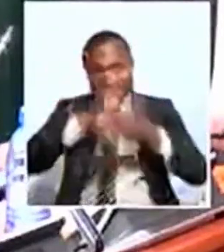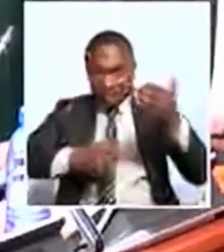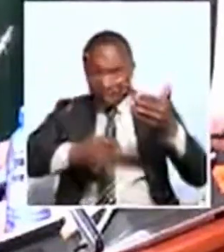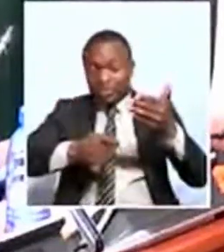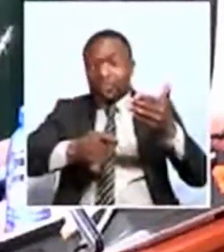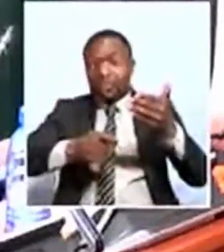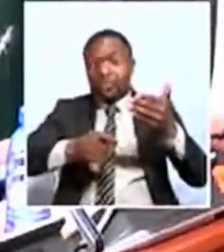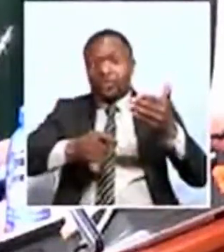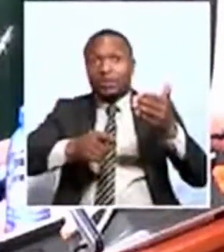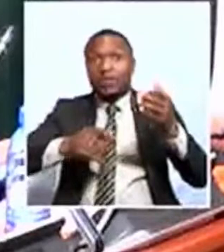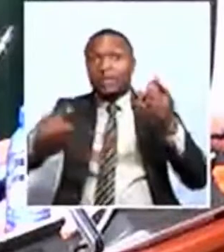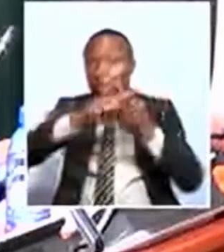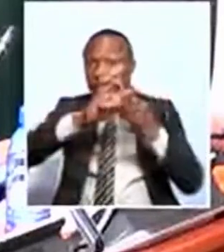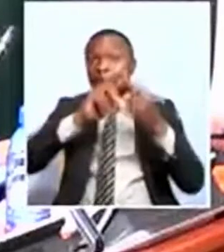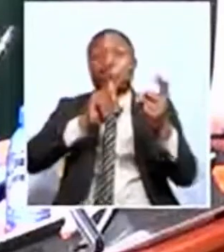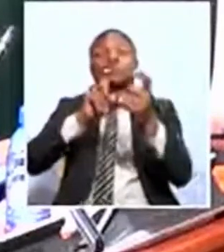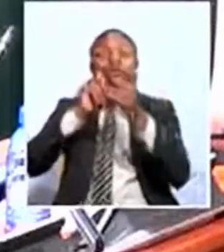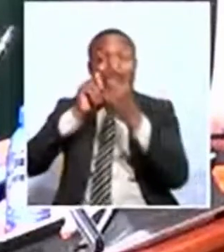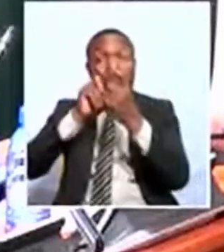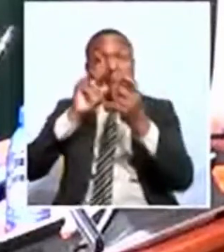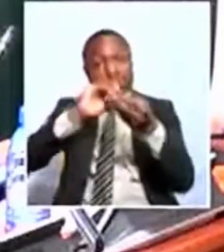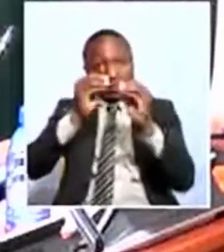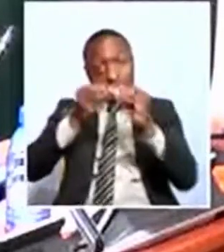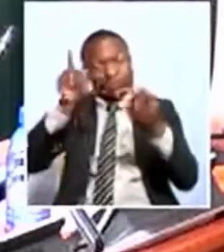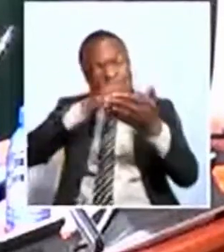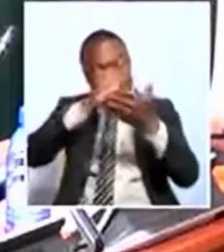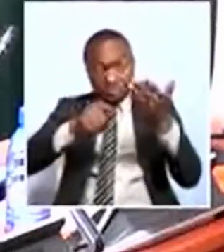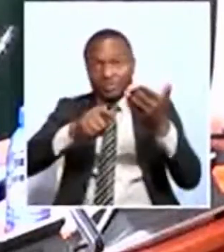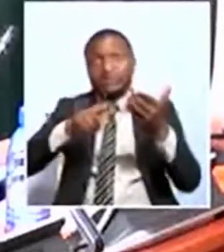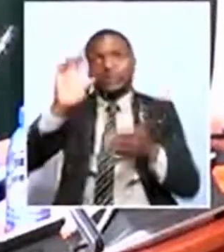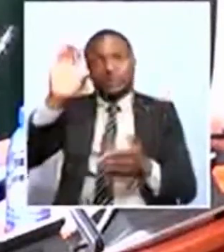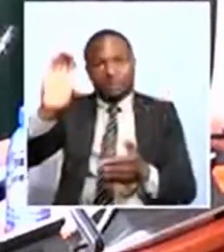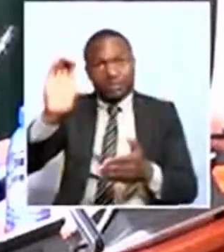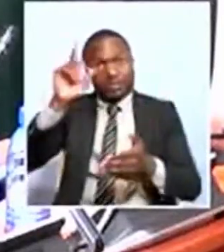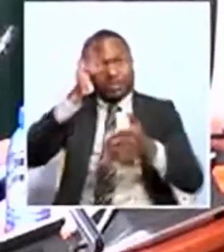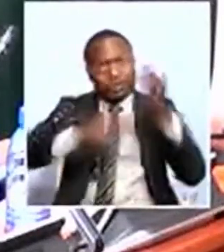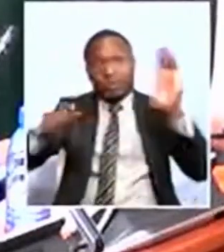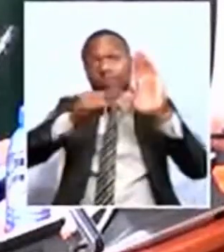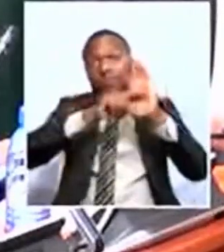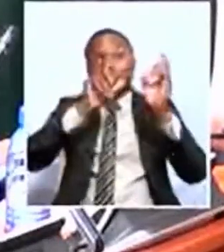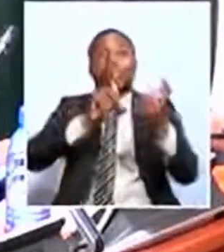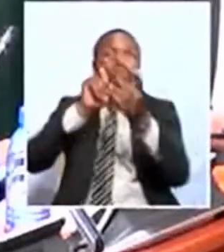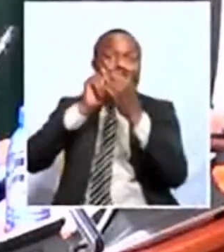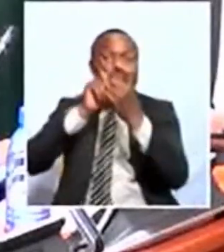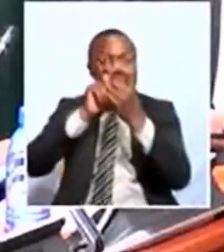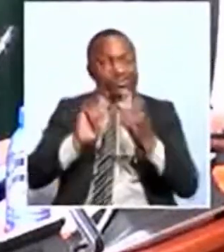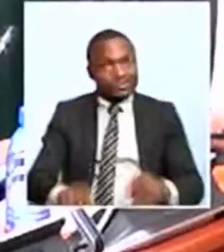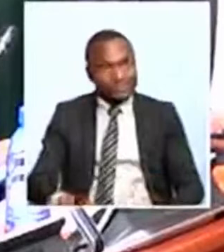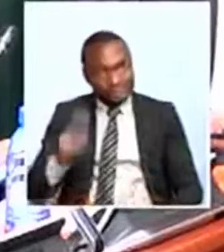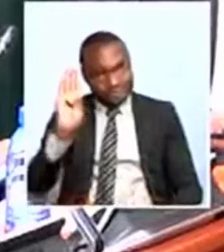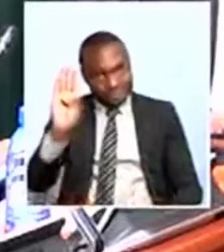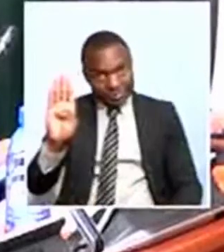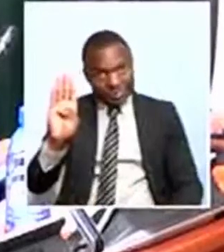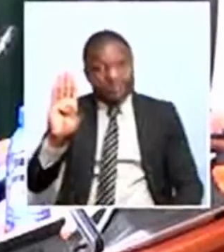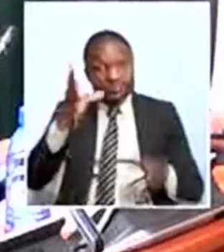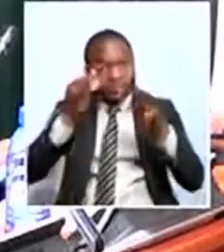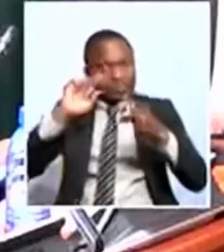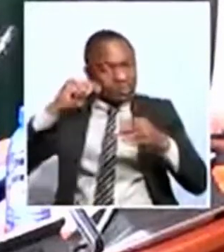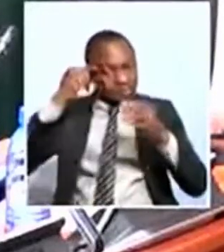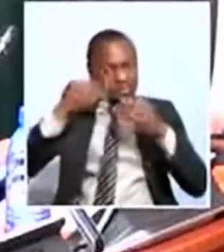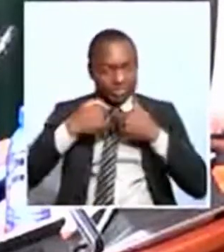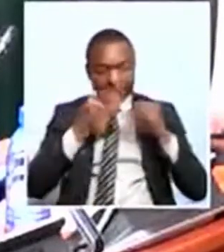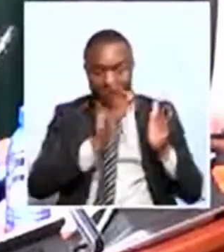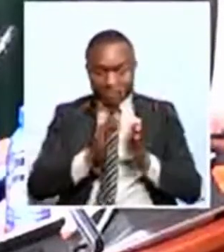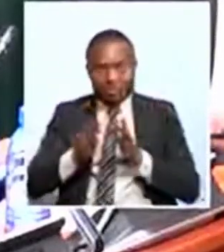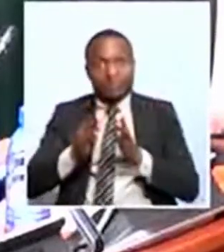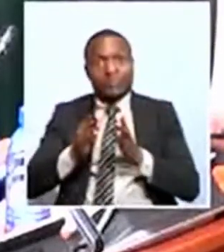effects of the numbers expiring are. C, what the negative effects are. D, whether the government has any plans